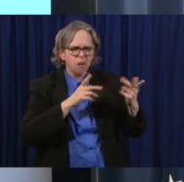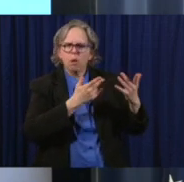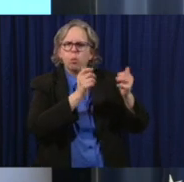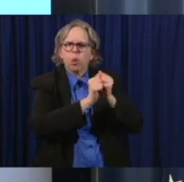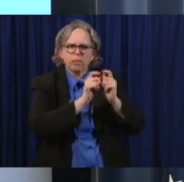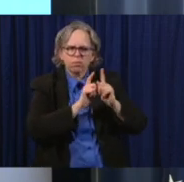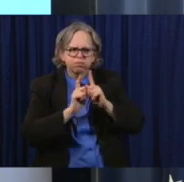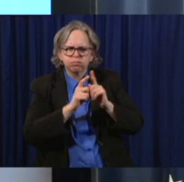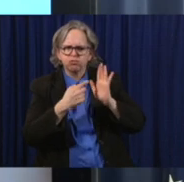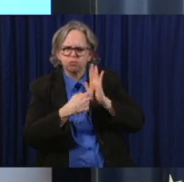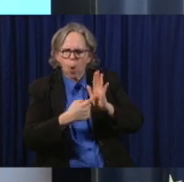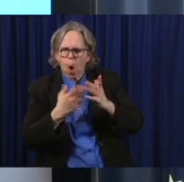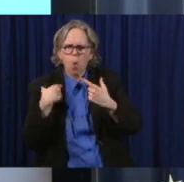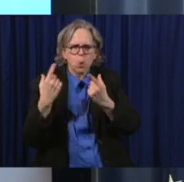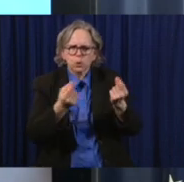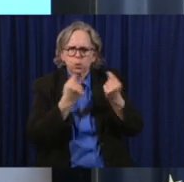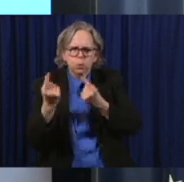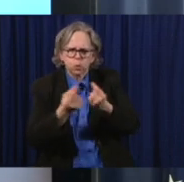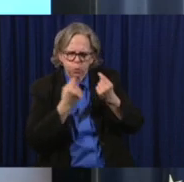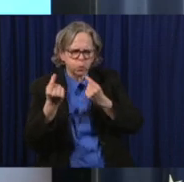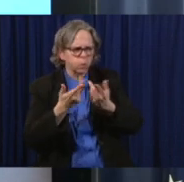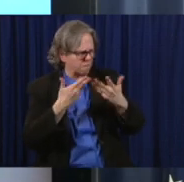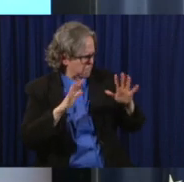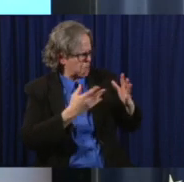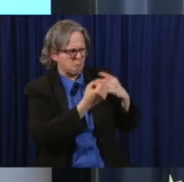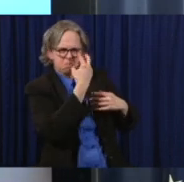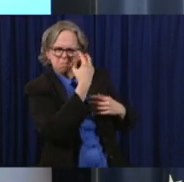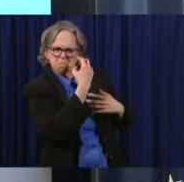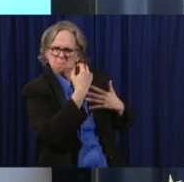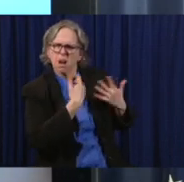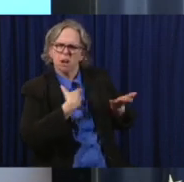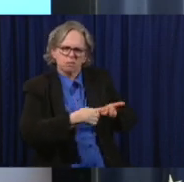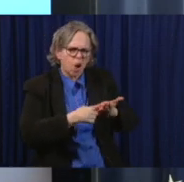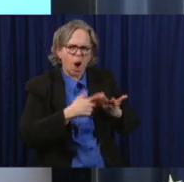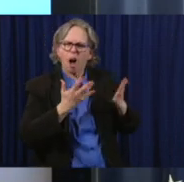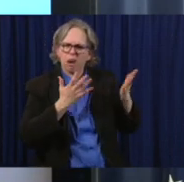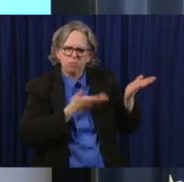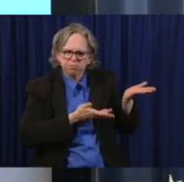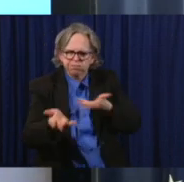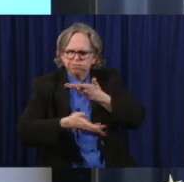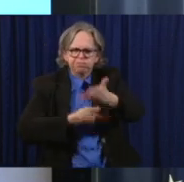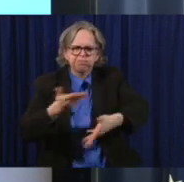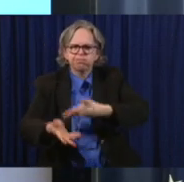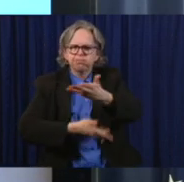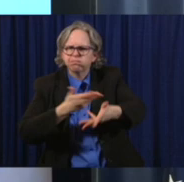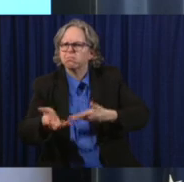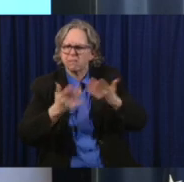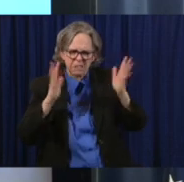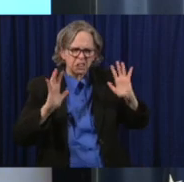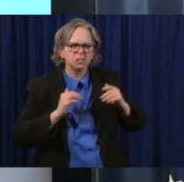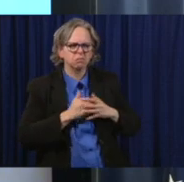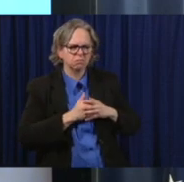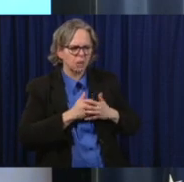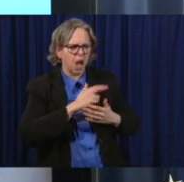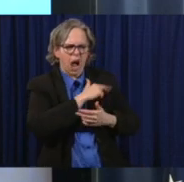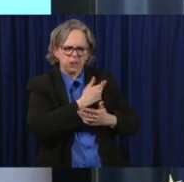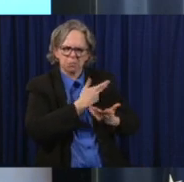look at how their care was organized, how meals were being delivered. The hospital had one of their physicians who